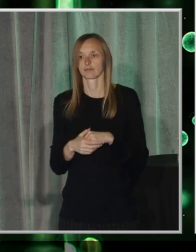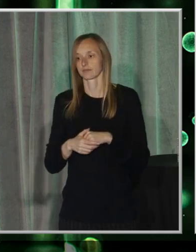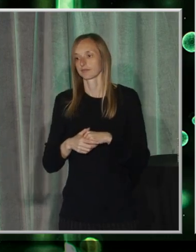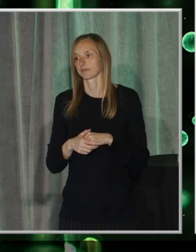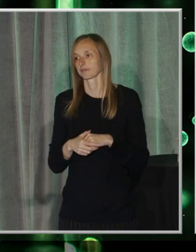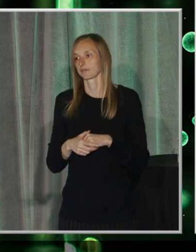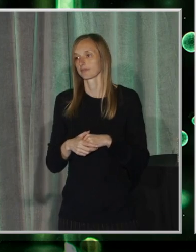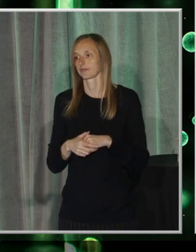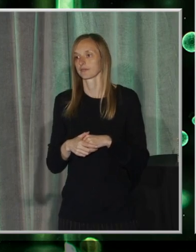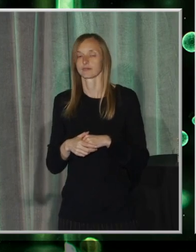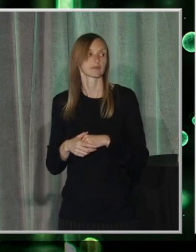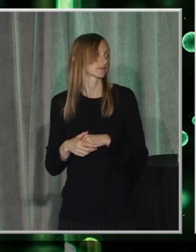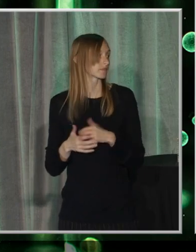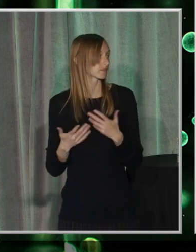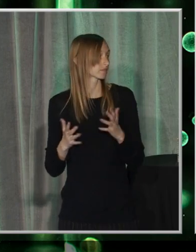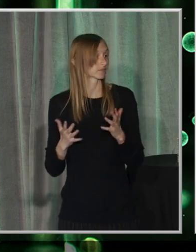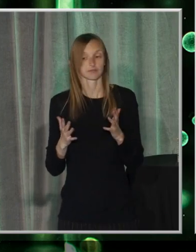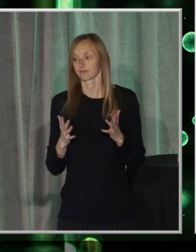All set?